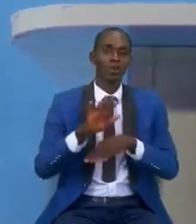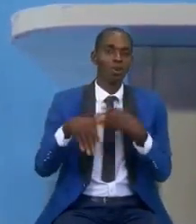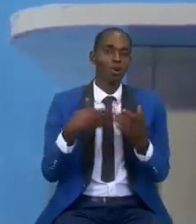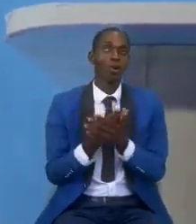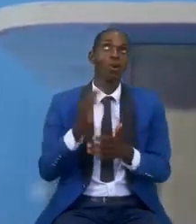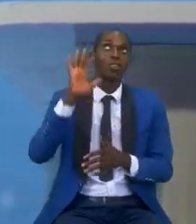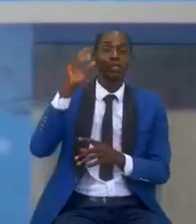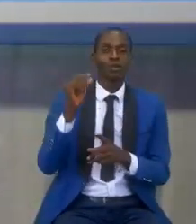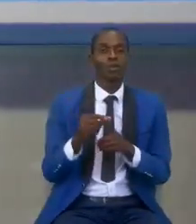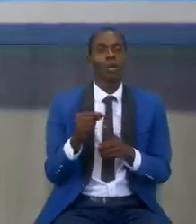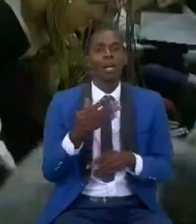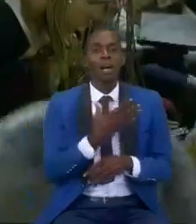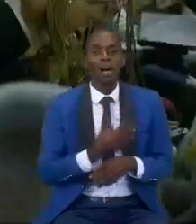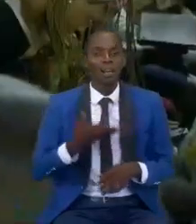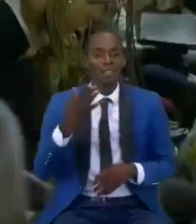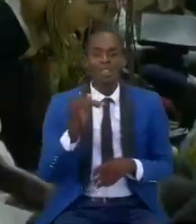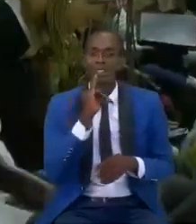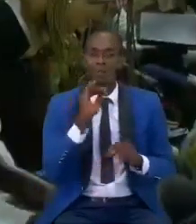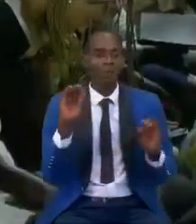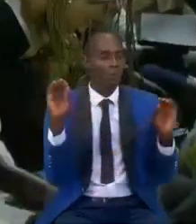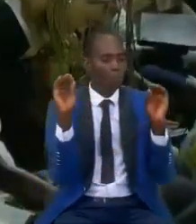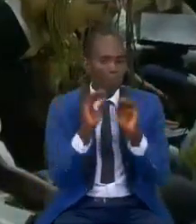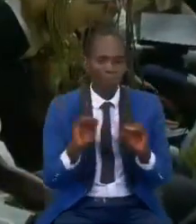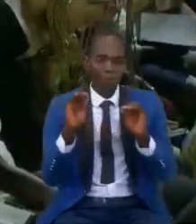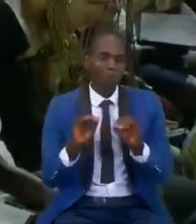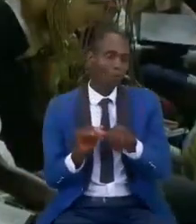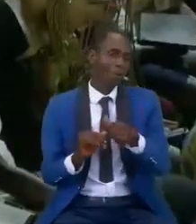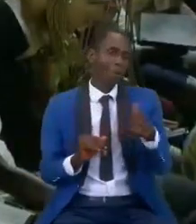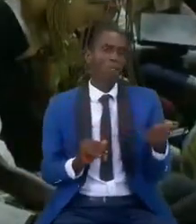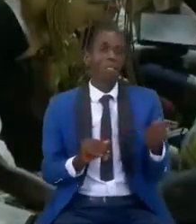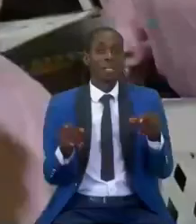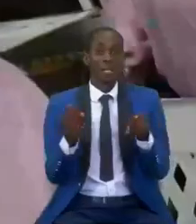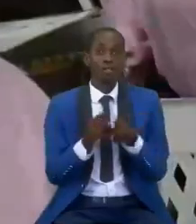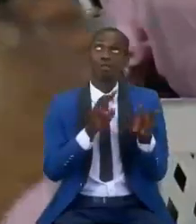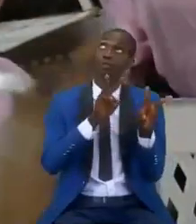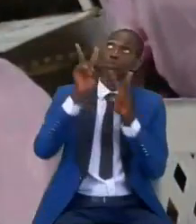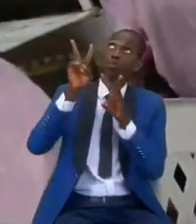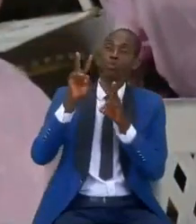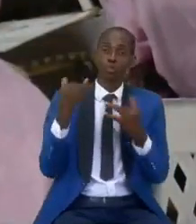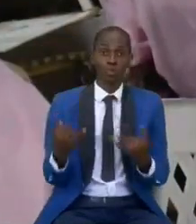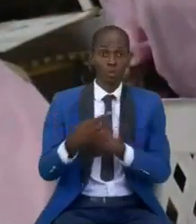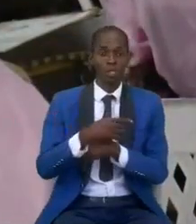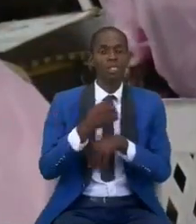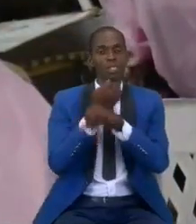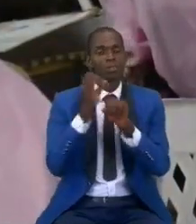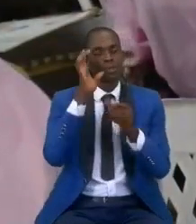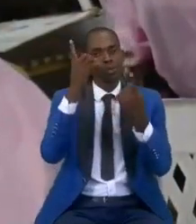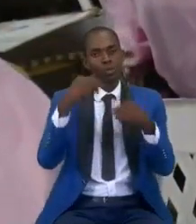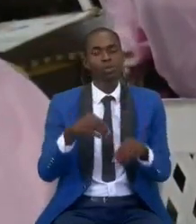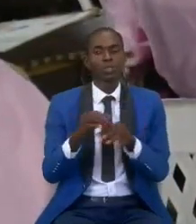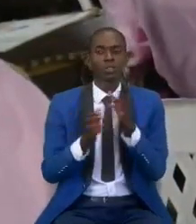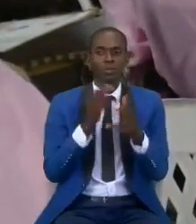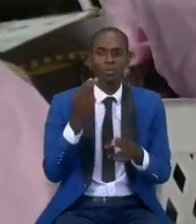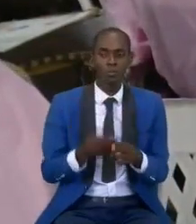today, salvation will come. As you look today, healing will come. And you know, he didn't put any restriction